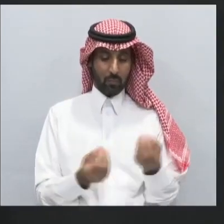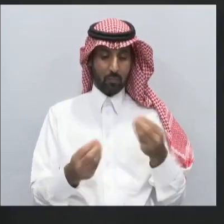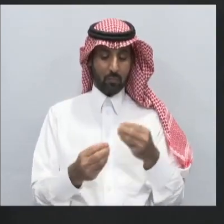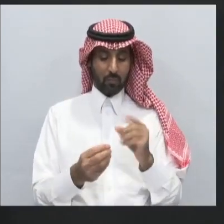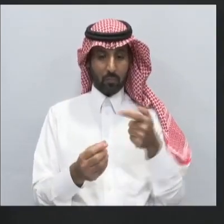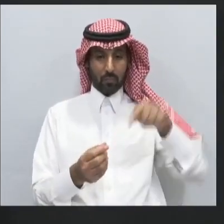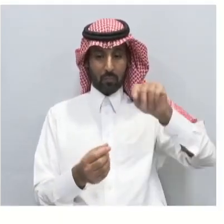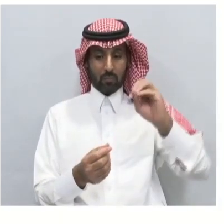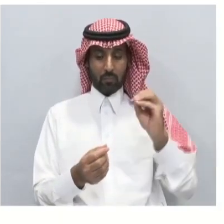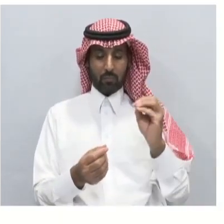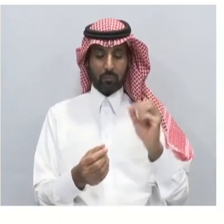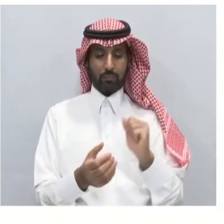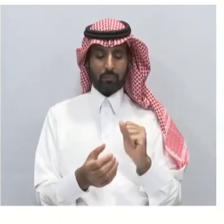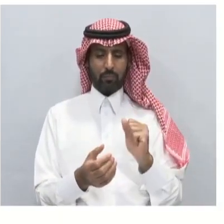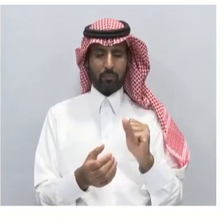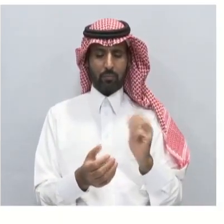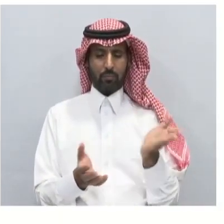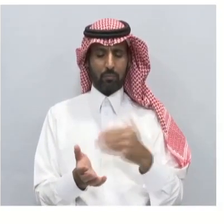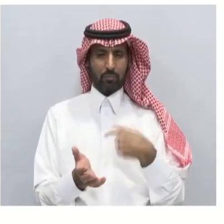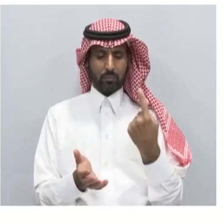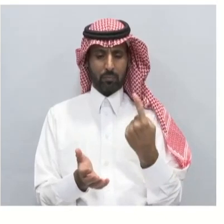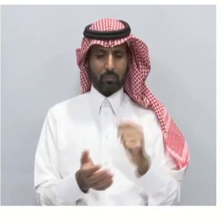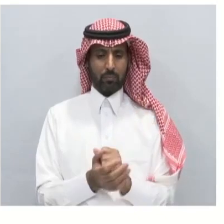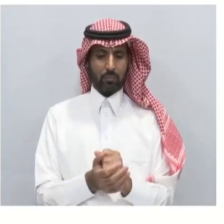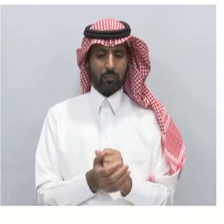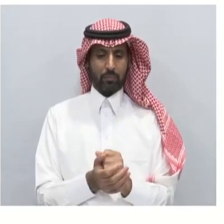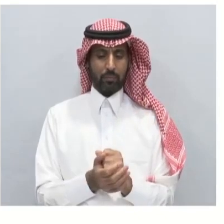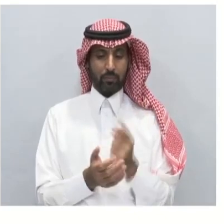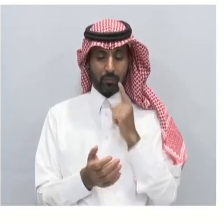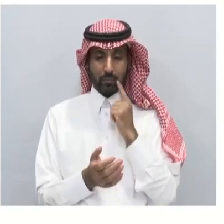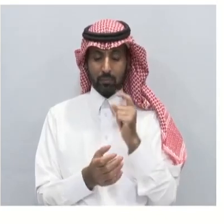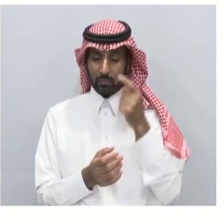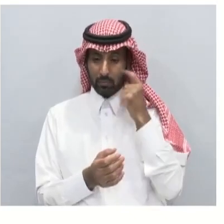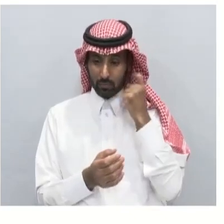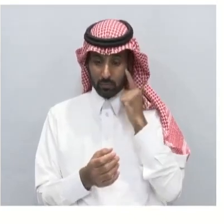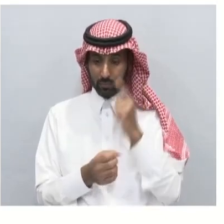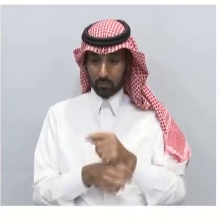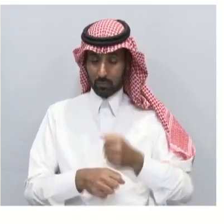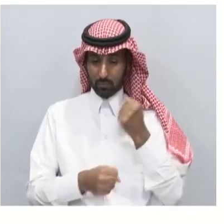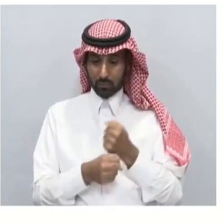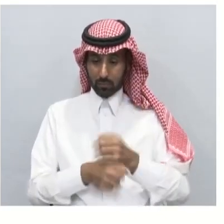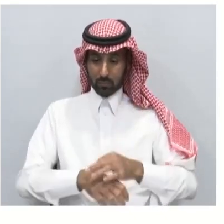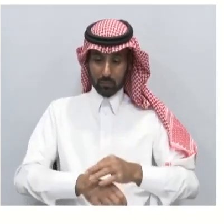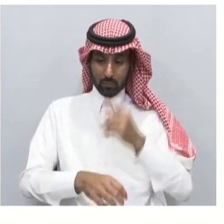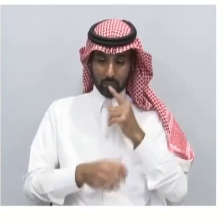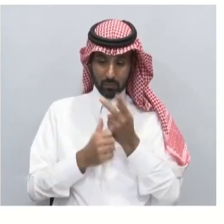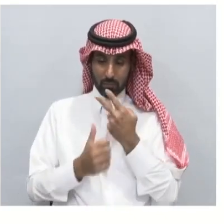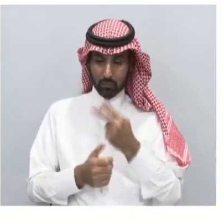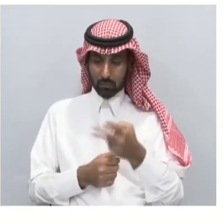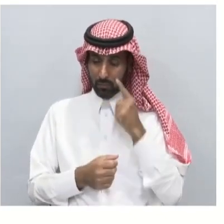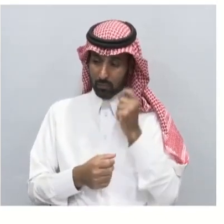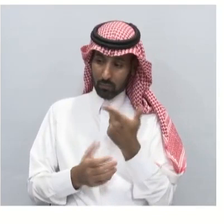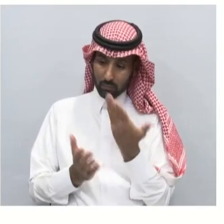infinitive, okay? Let's see number one. Number one, in Japan, business people expect you to